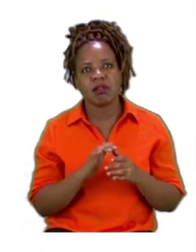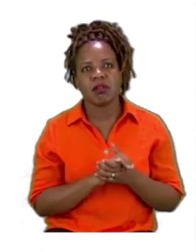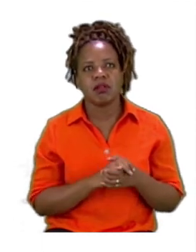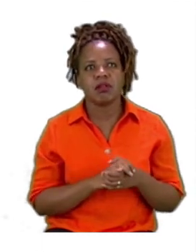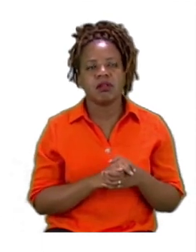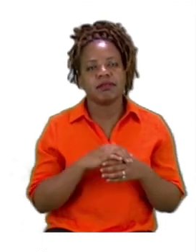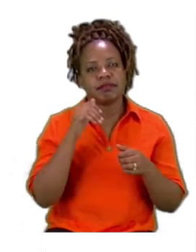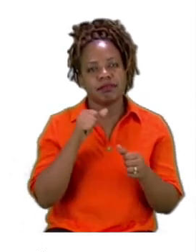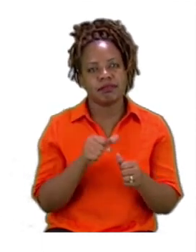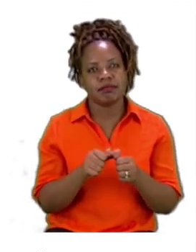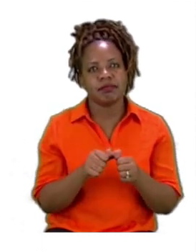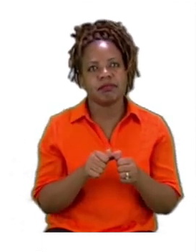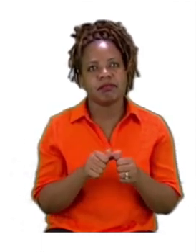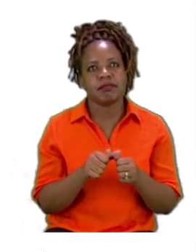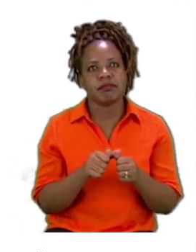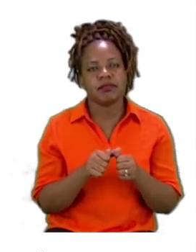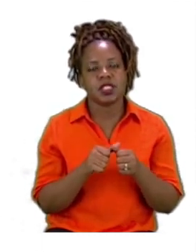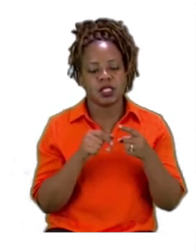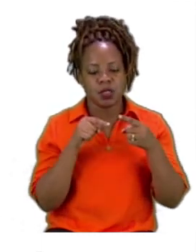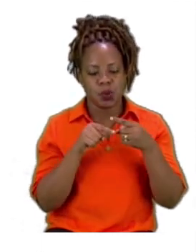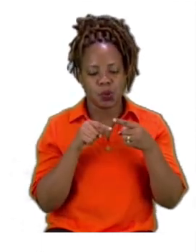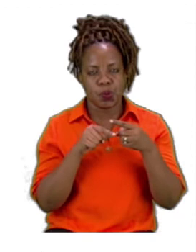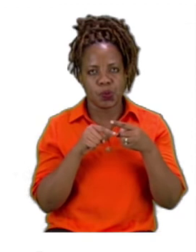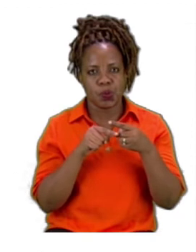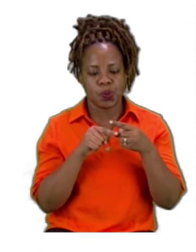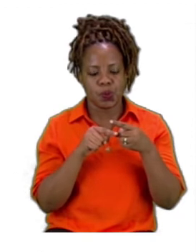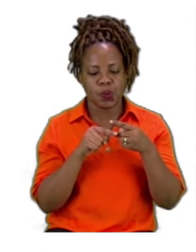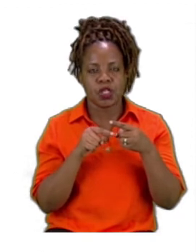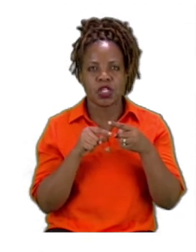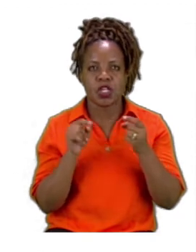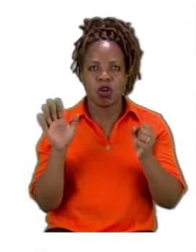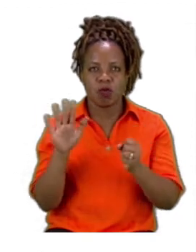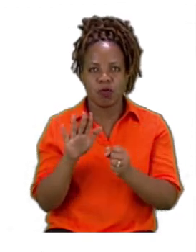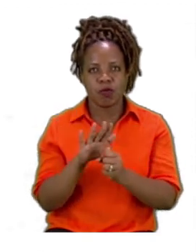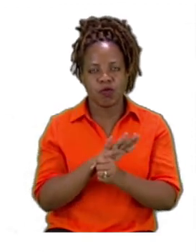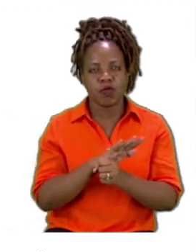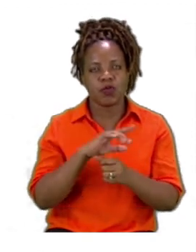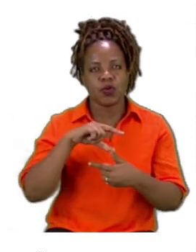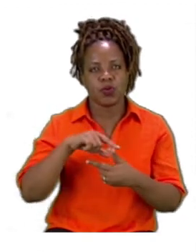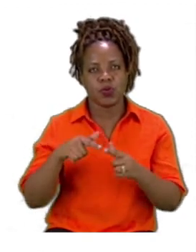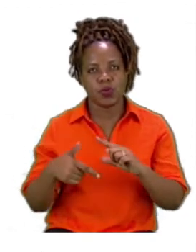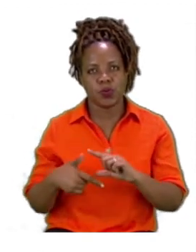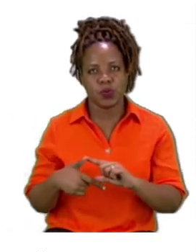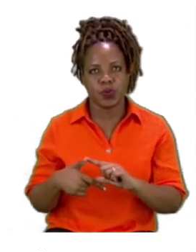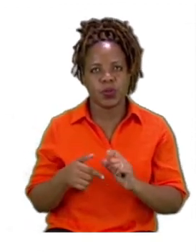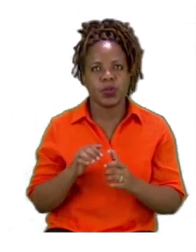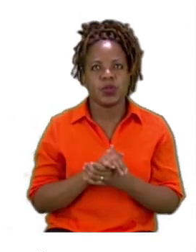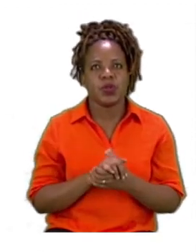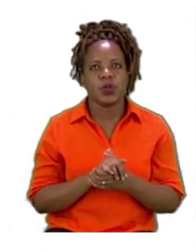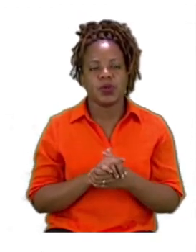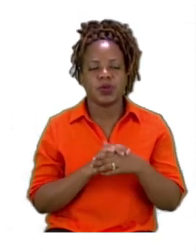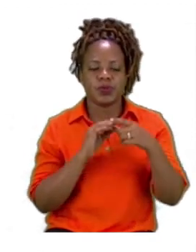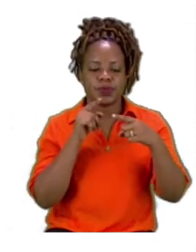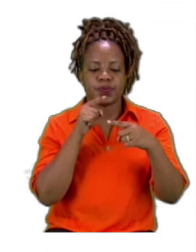Remember, the bottom number is for the total number of pieces in the shape. And then the